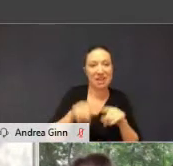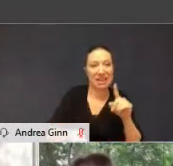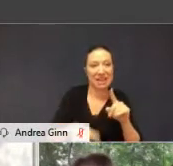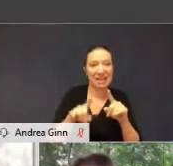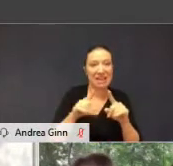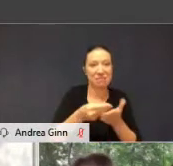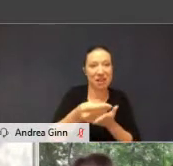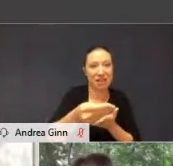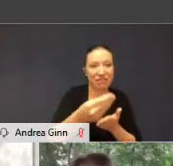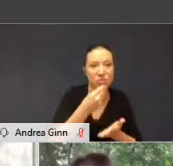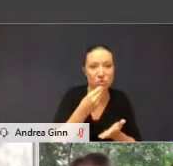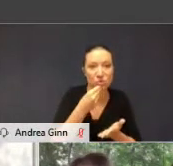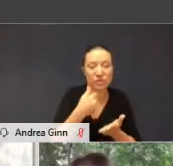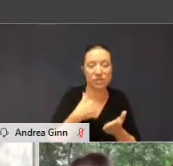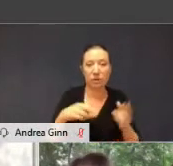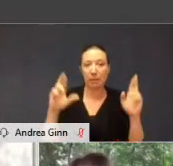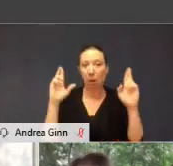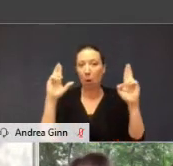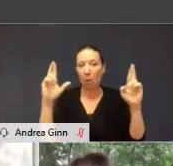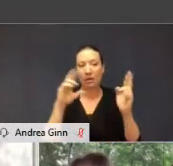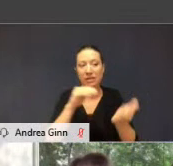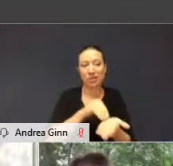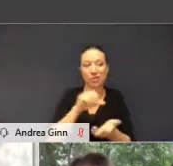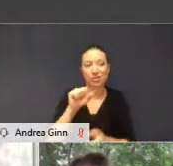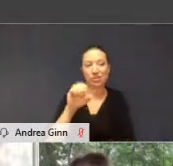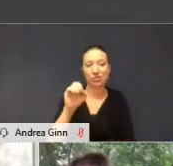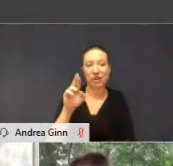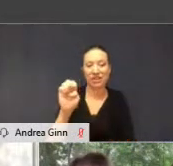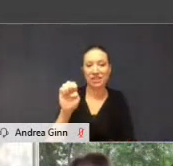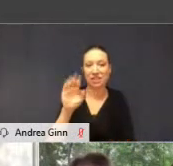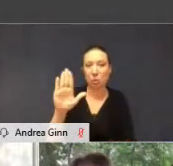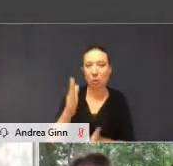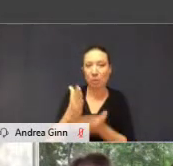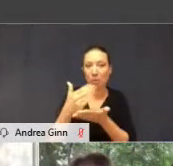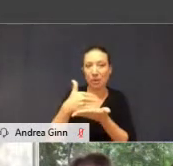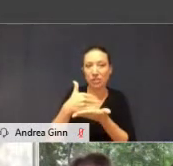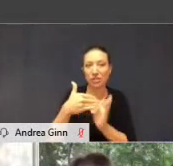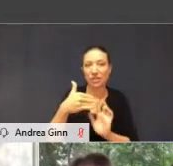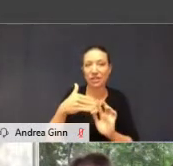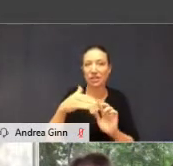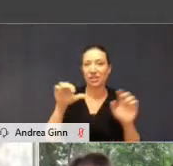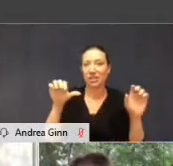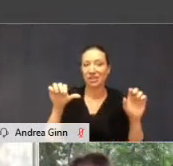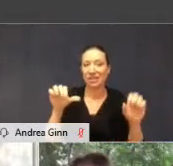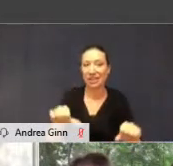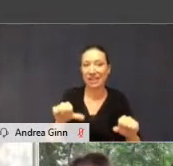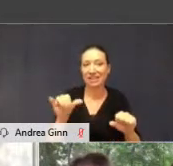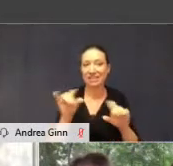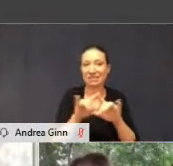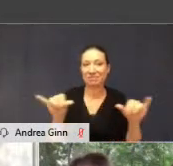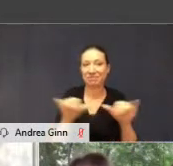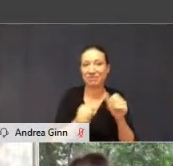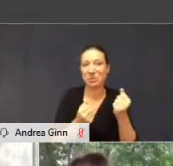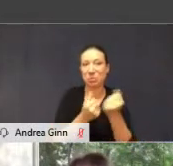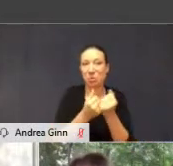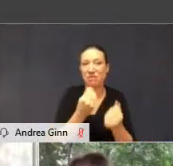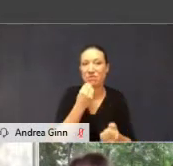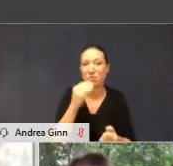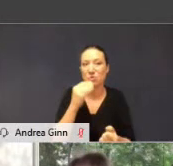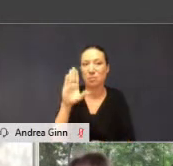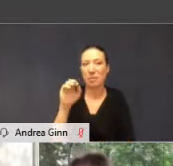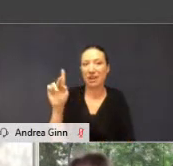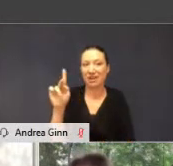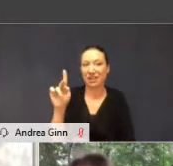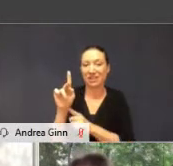hope that, Dr. Scrace, in your budget, you are able to help our food banks so that they can be there as we see more